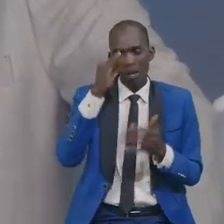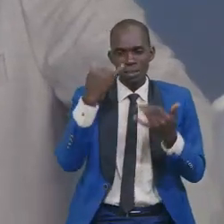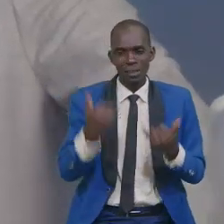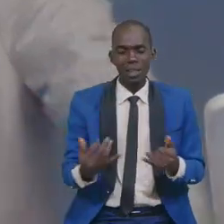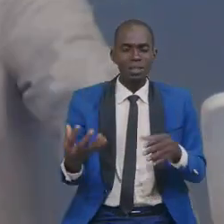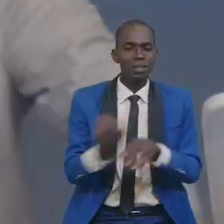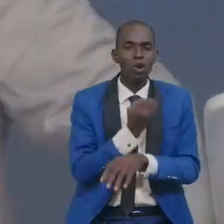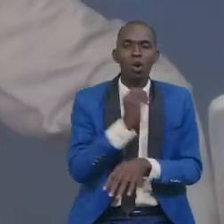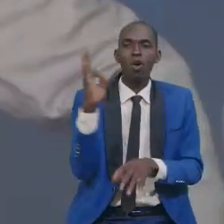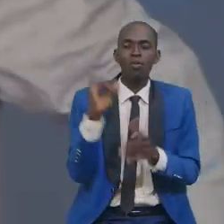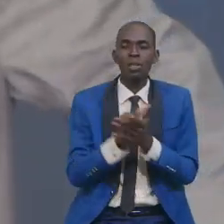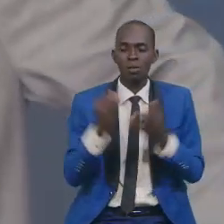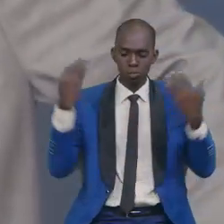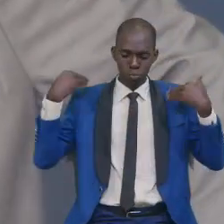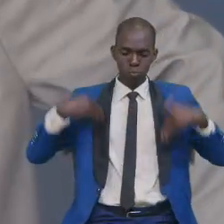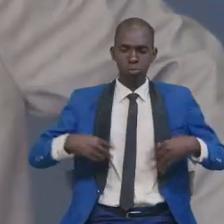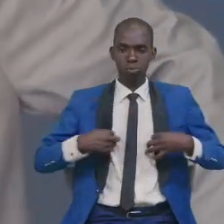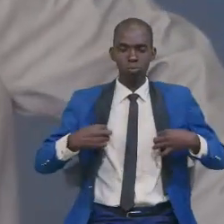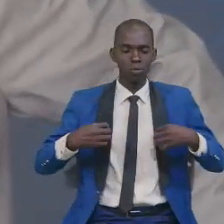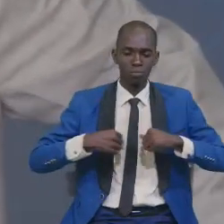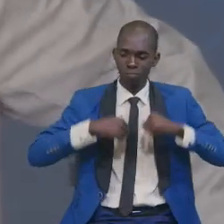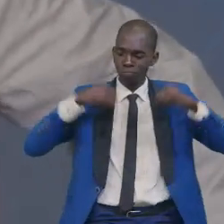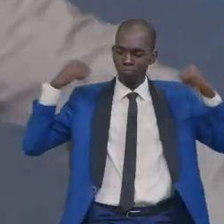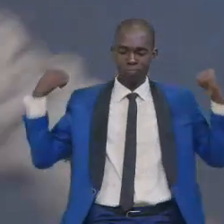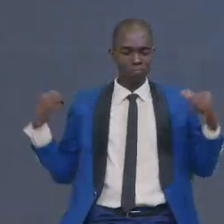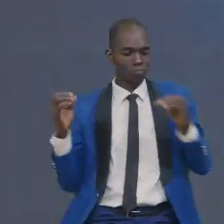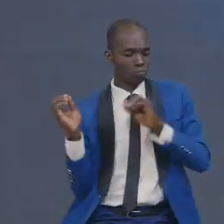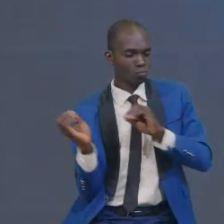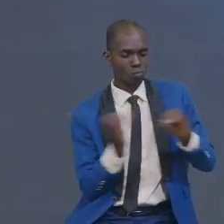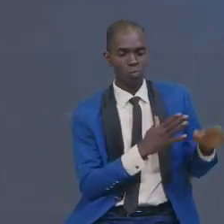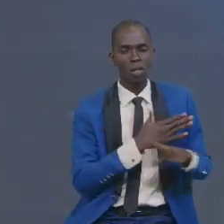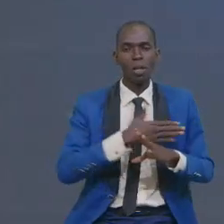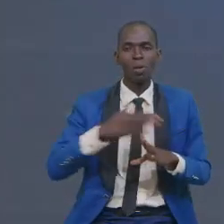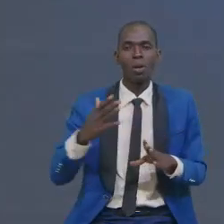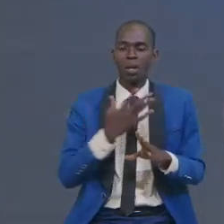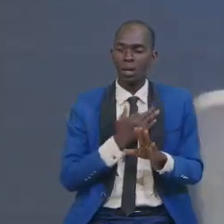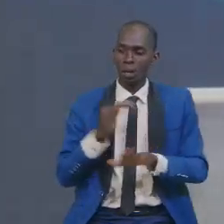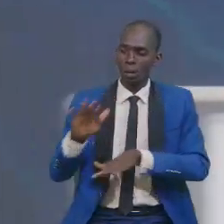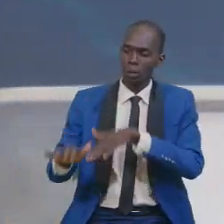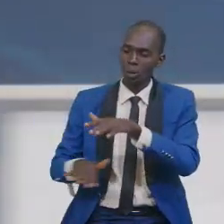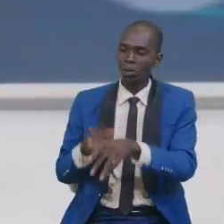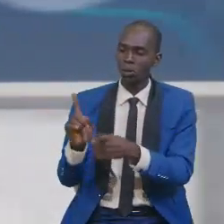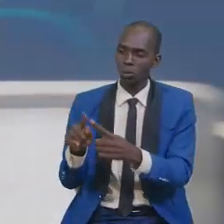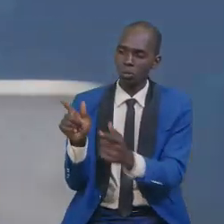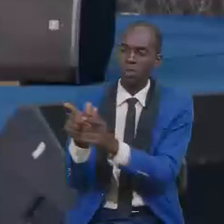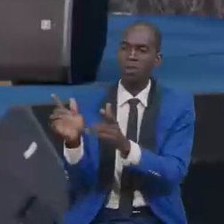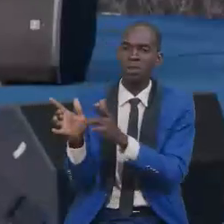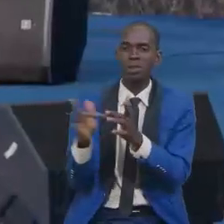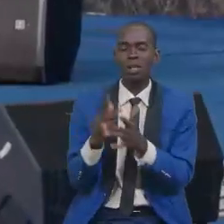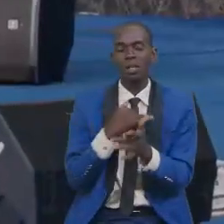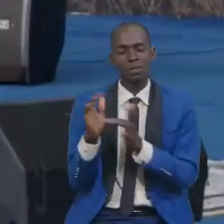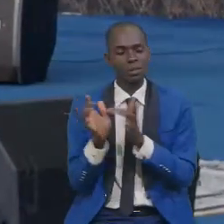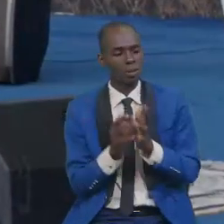identifying Mark of the blind so that we and he came to Jesus and Jesus said